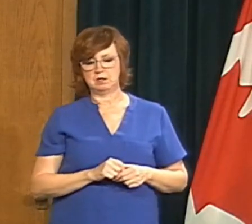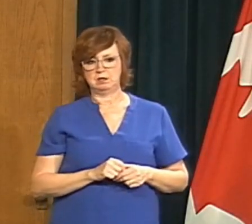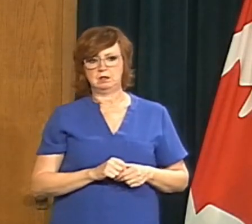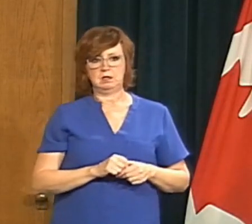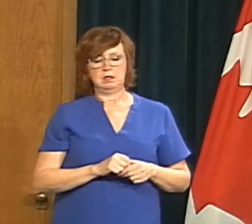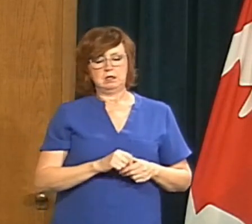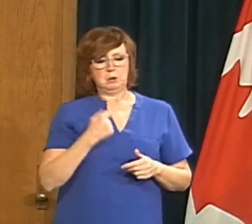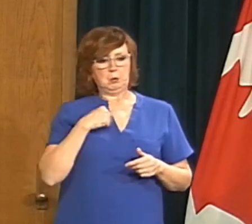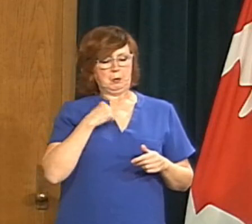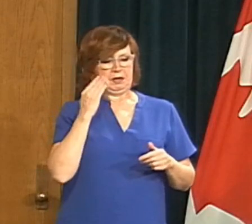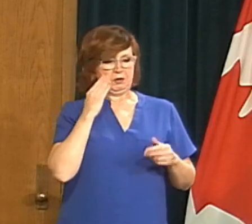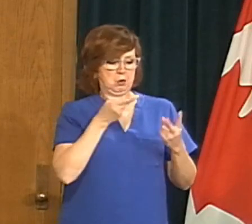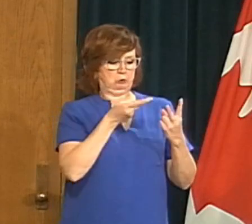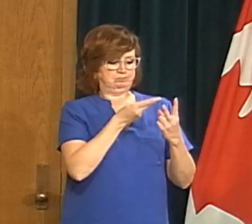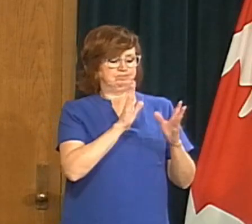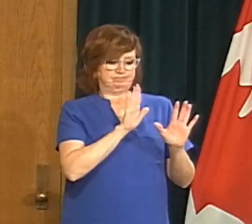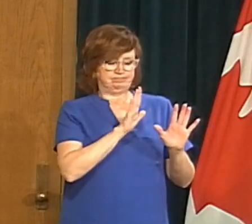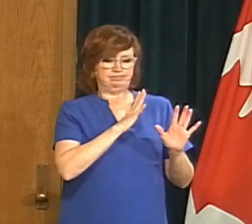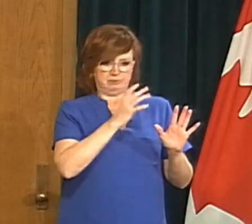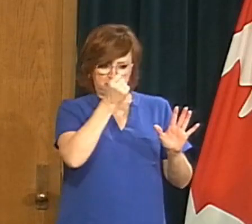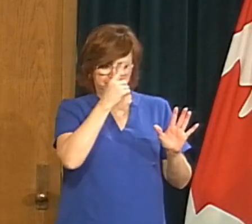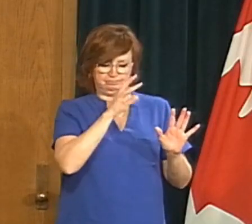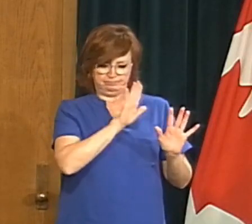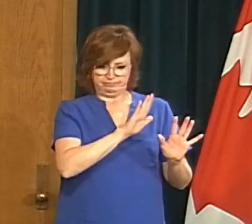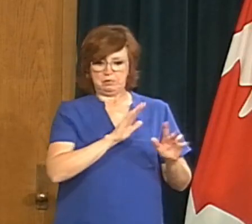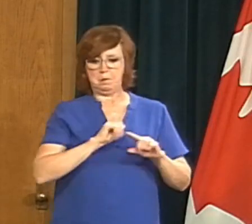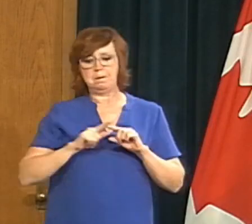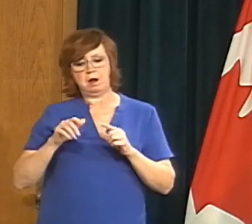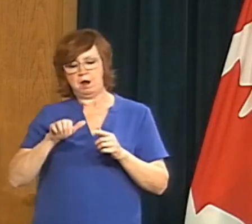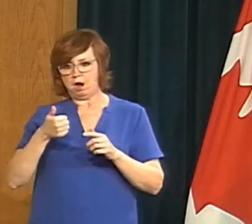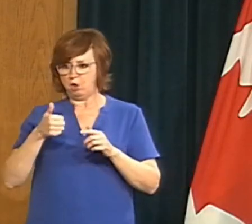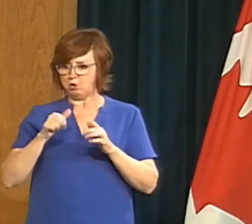low. Further details in the news release. And